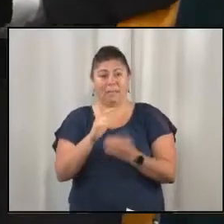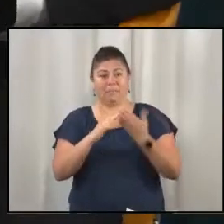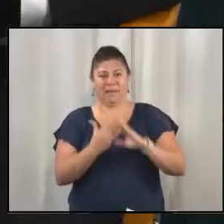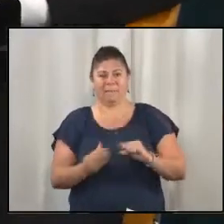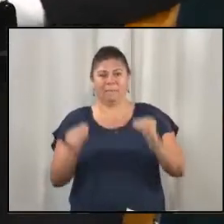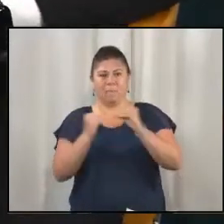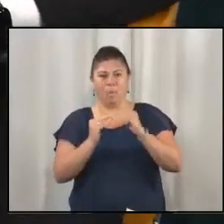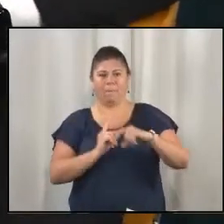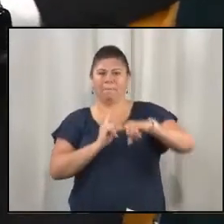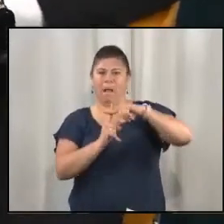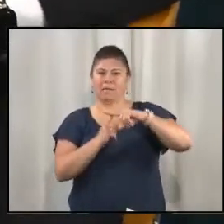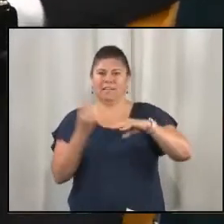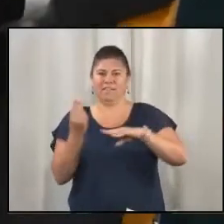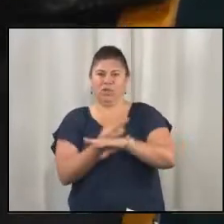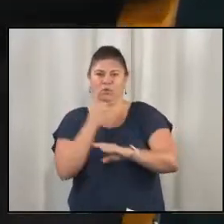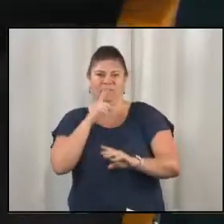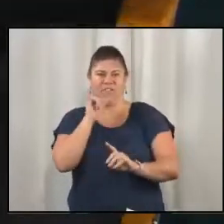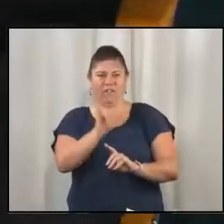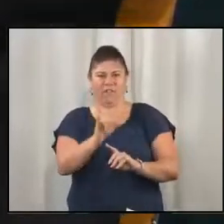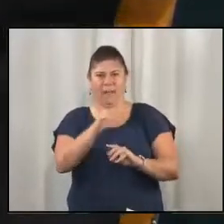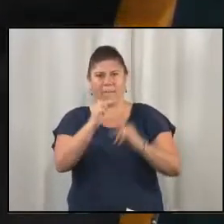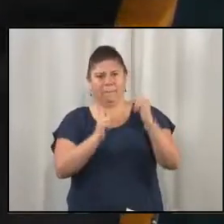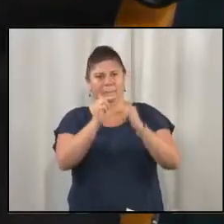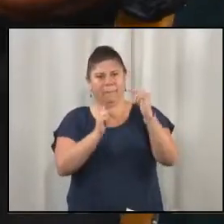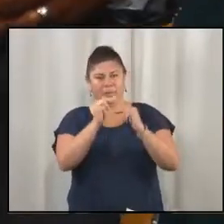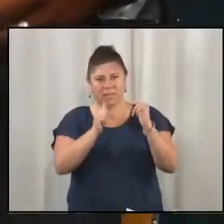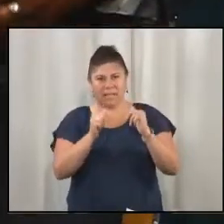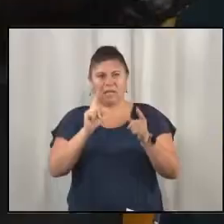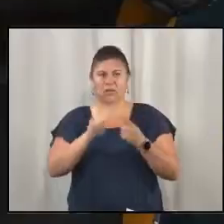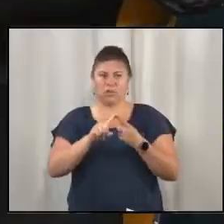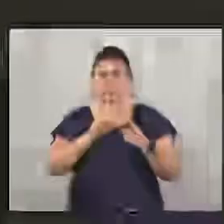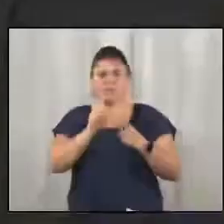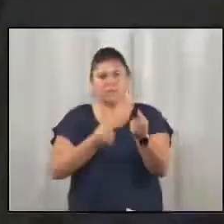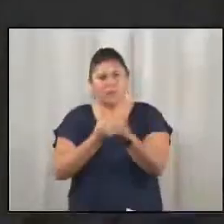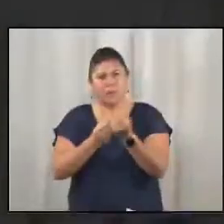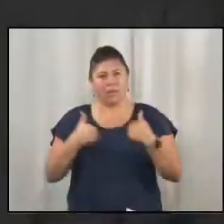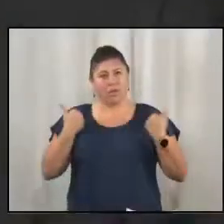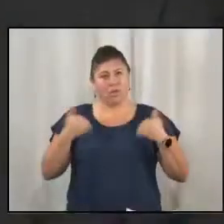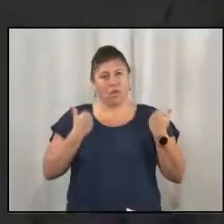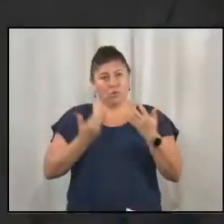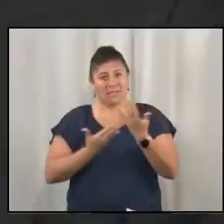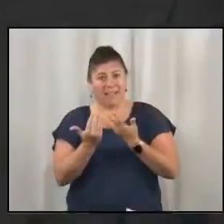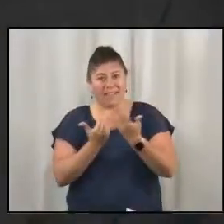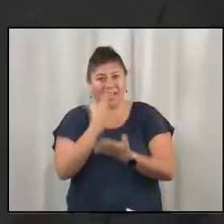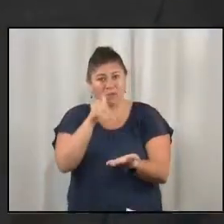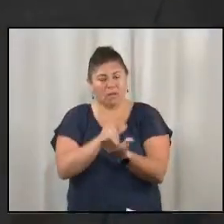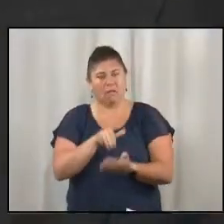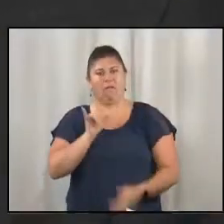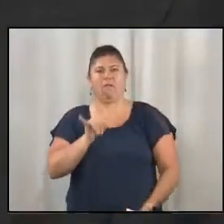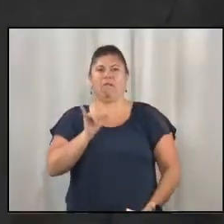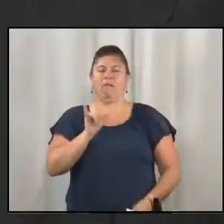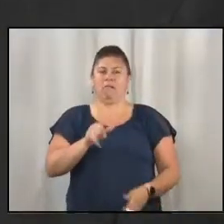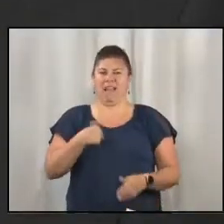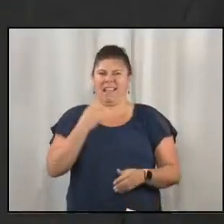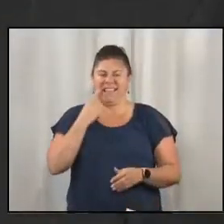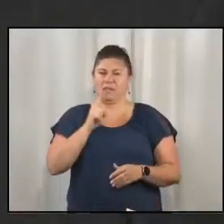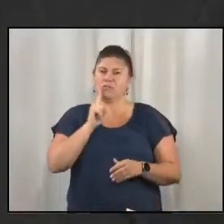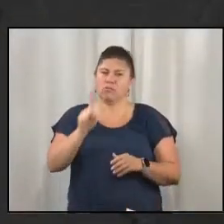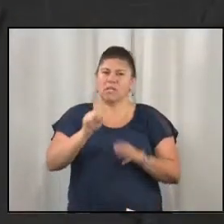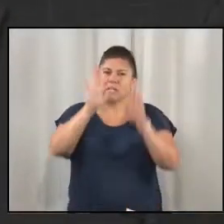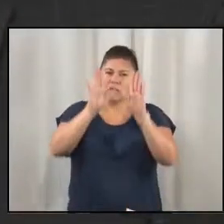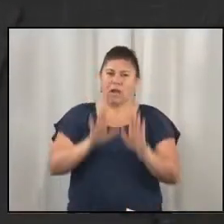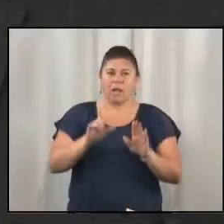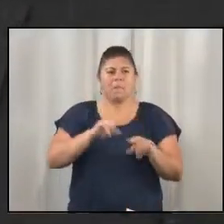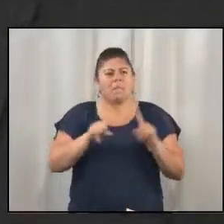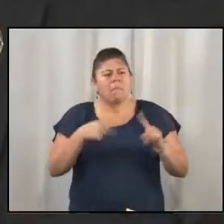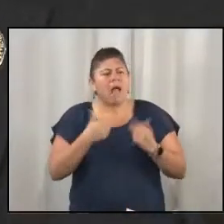for it is transformational. A youth navigation center. I think those are really great, but I really would like to hear more about